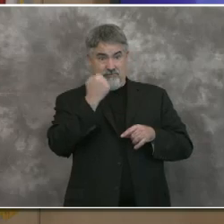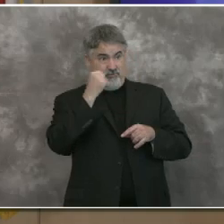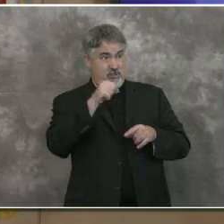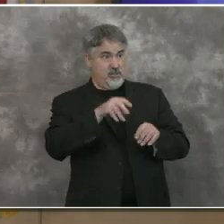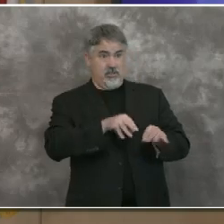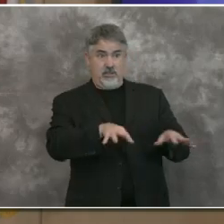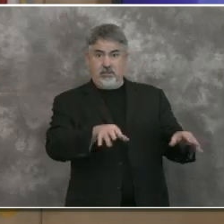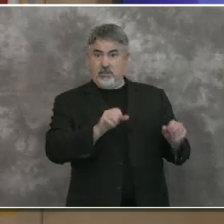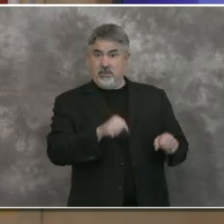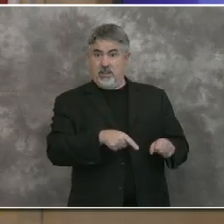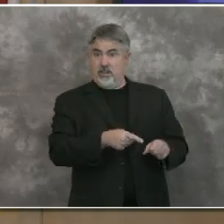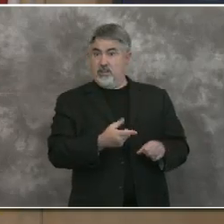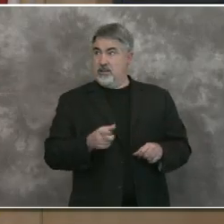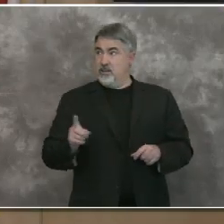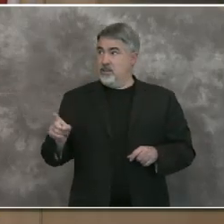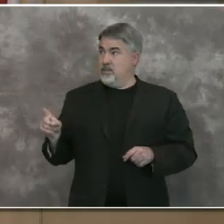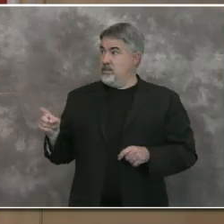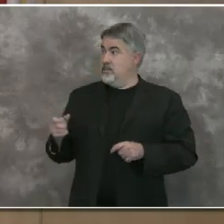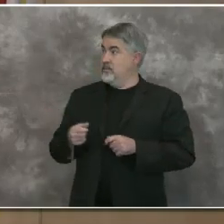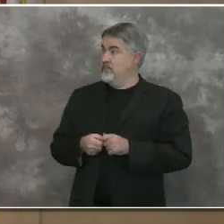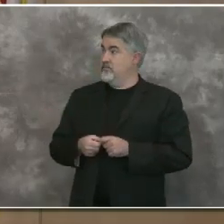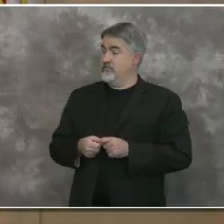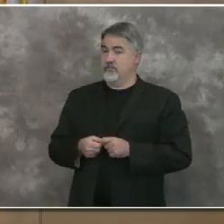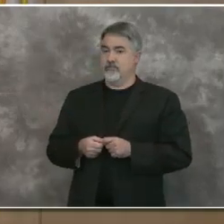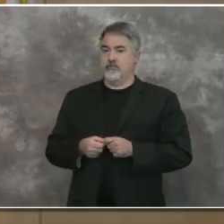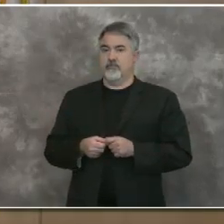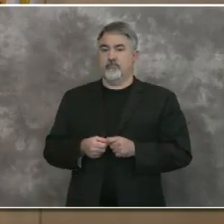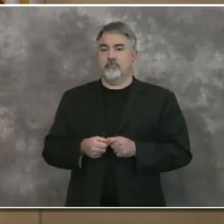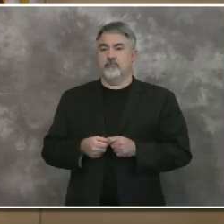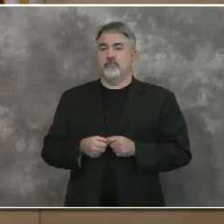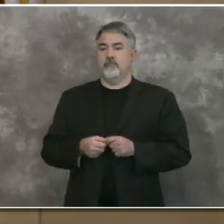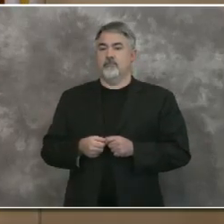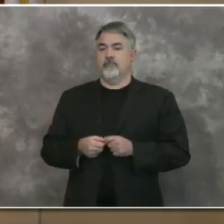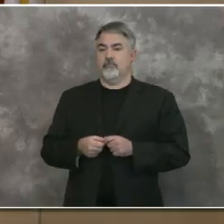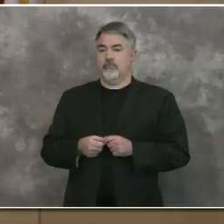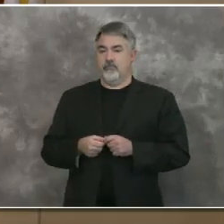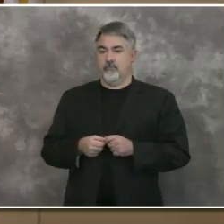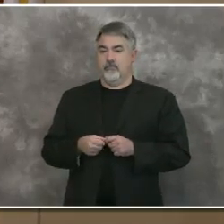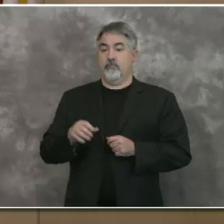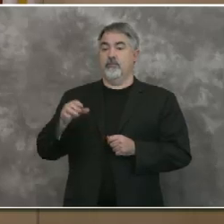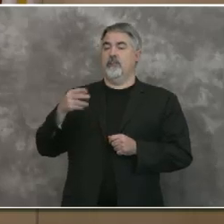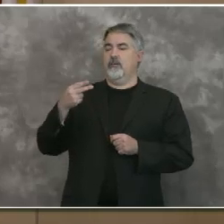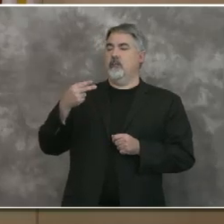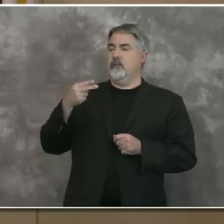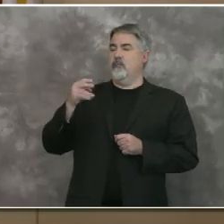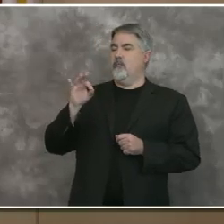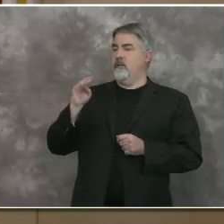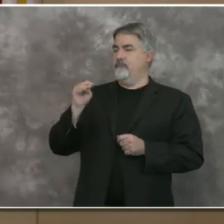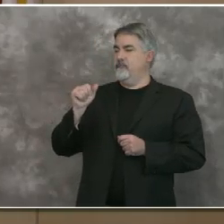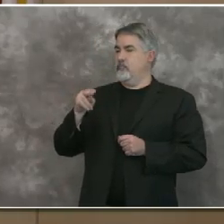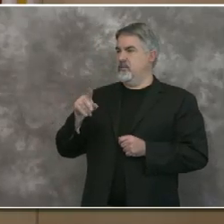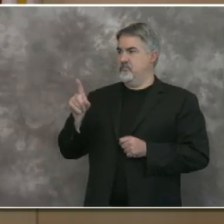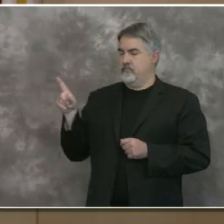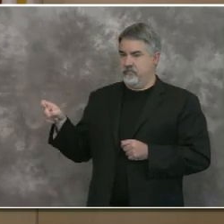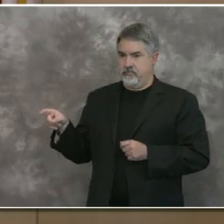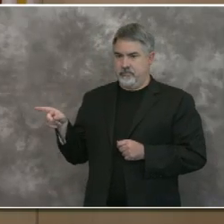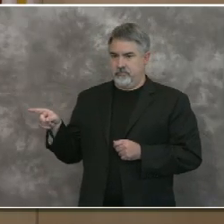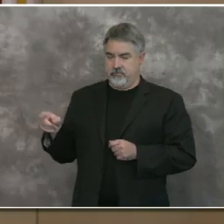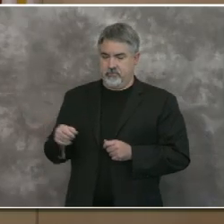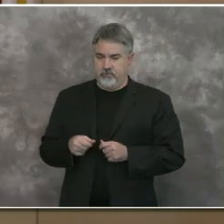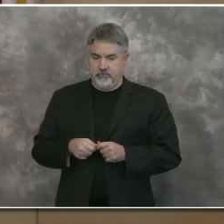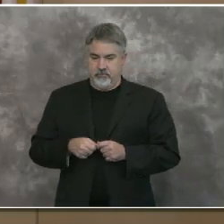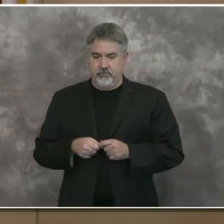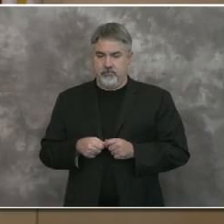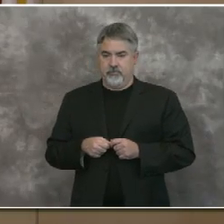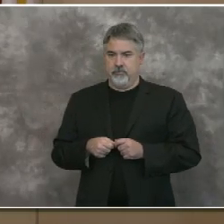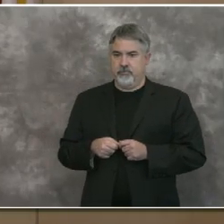respond. Yes, this is from Matt Hoffman with KPBS. I know Dr. Wooten said while it might be hard, the county would look to